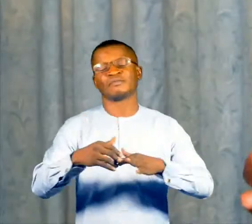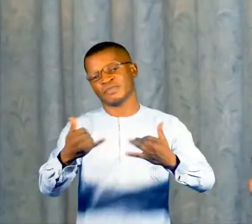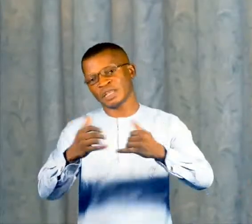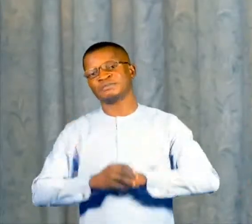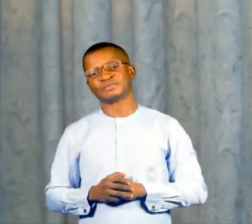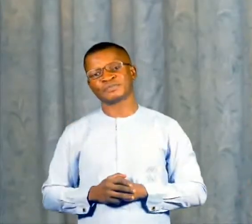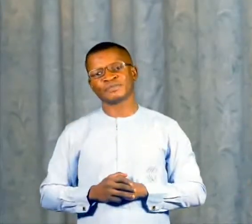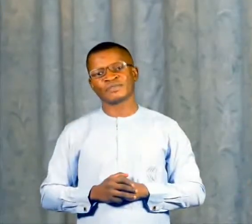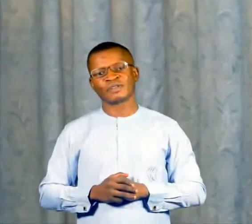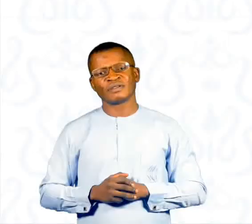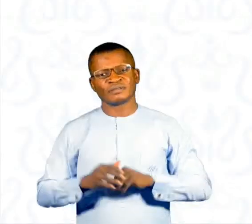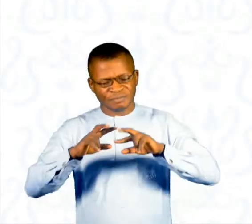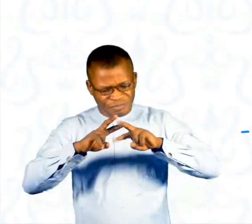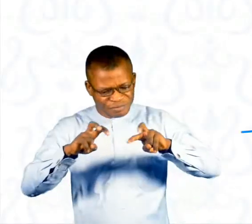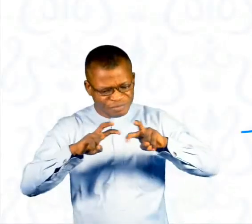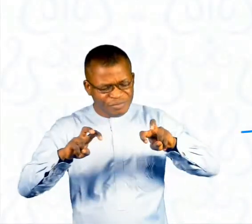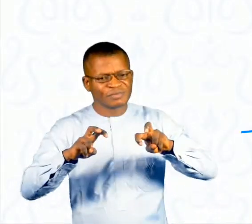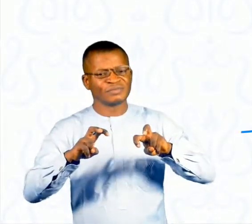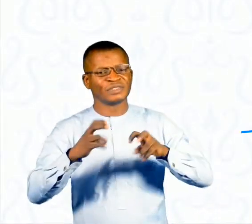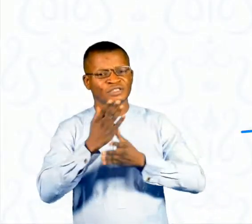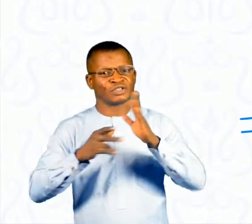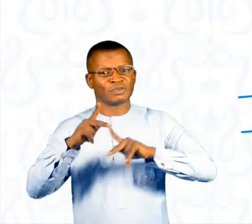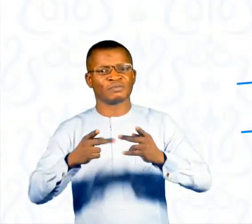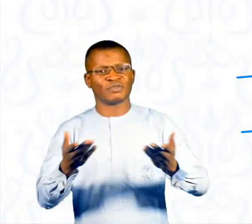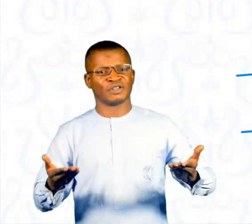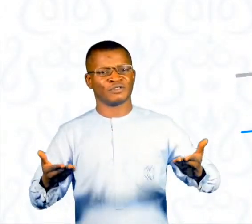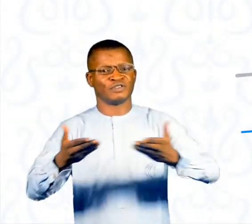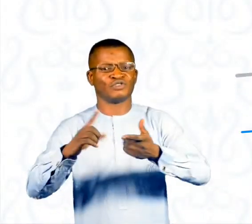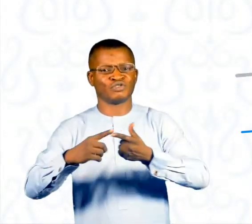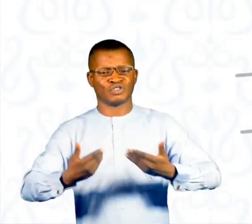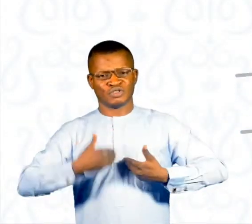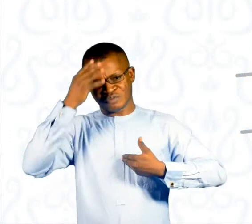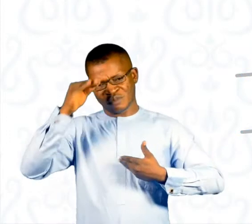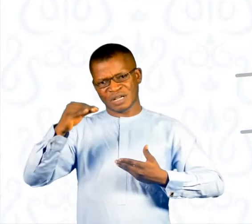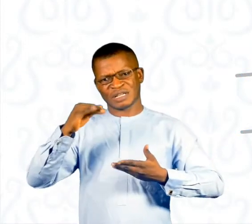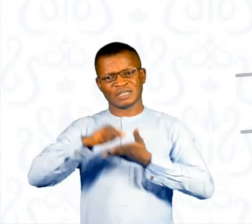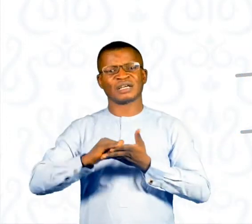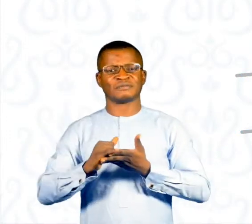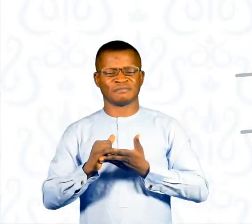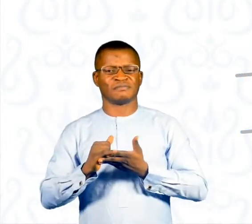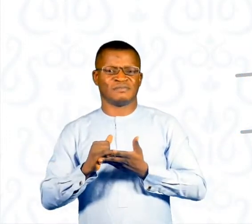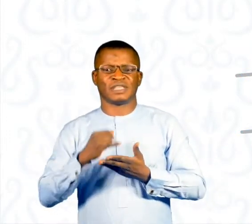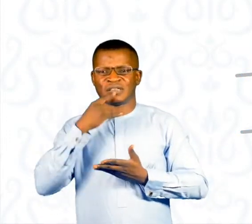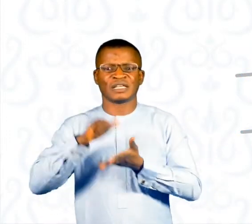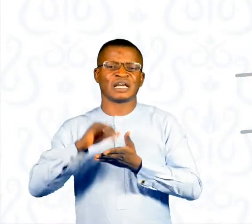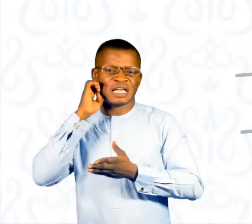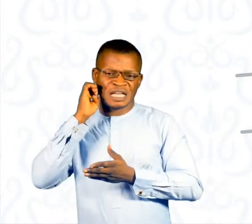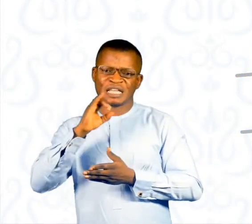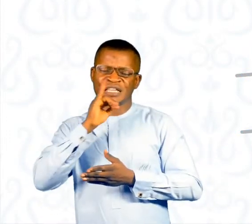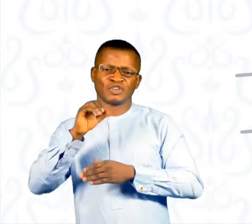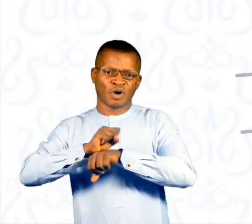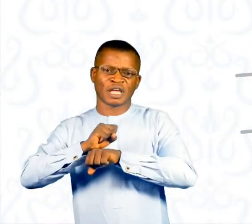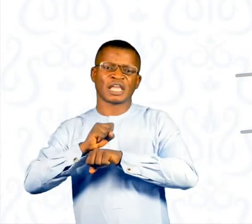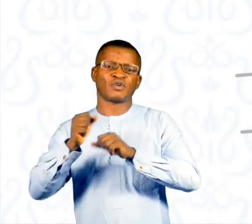them. And she was making inquiries, and somebody introduced him to this young man who claimed to be working